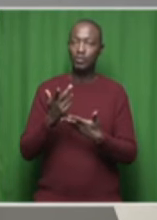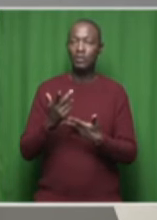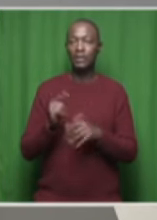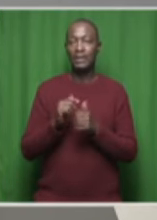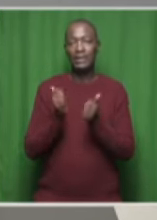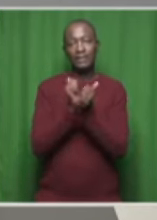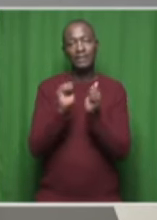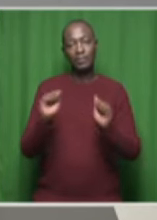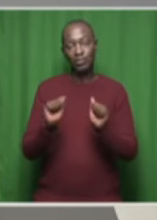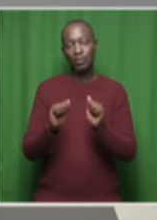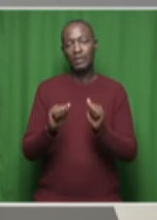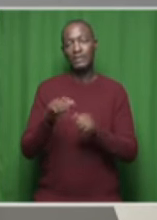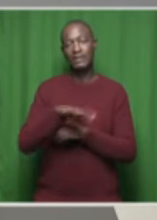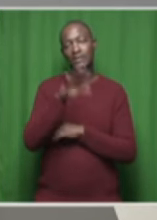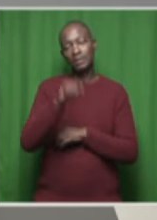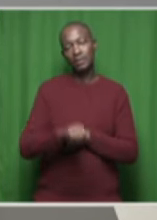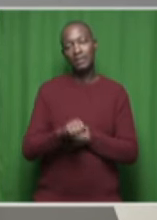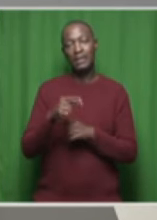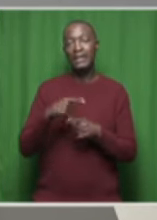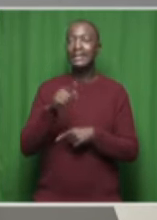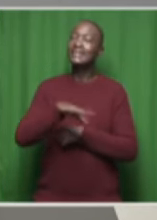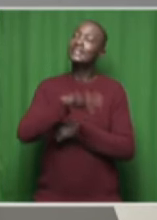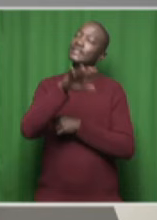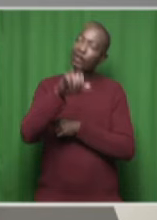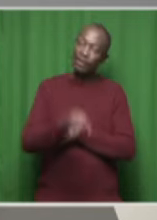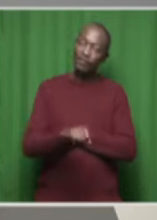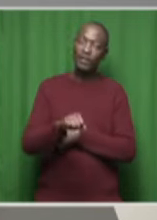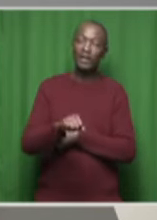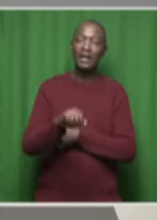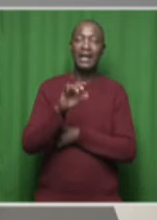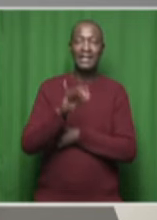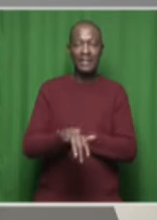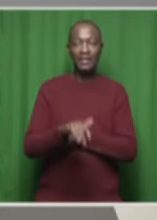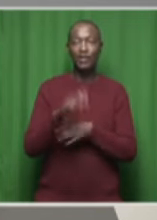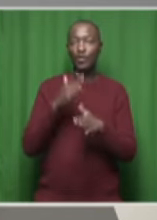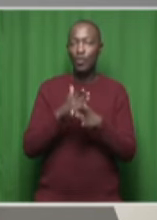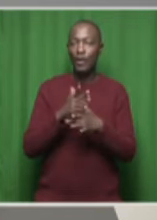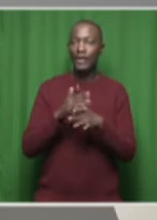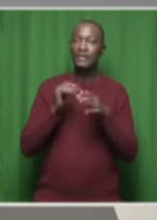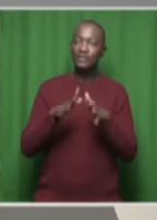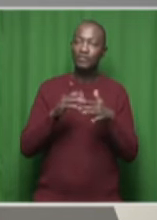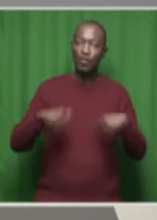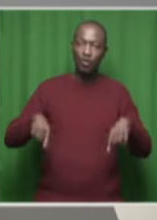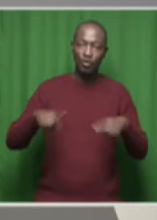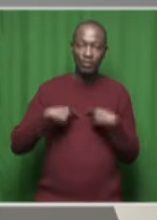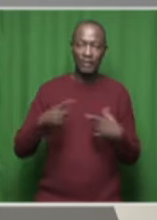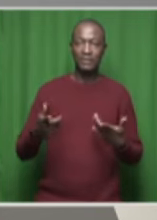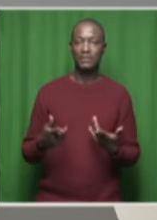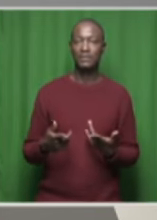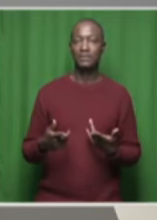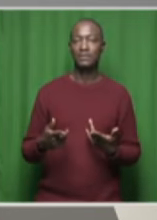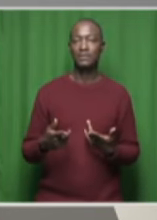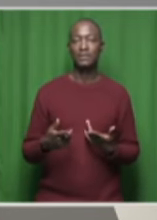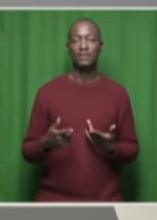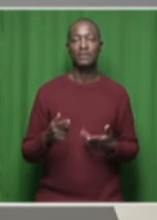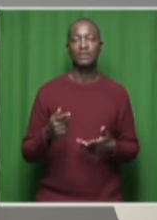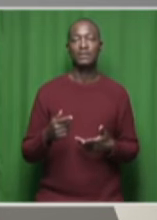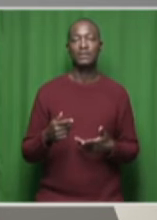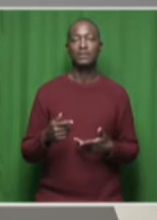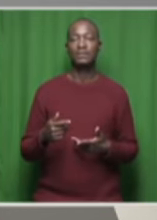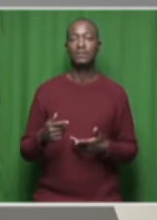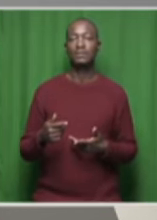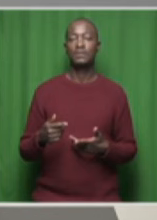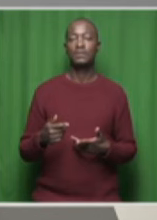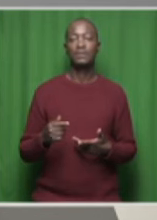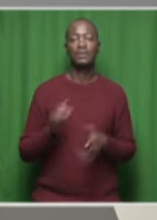a democratic South Africa. It's a South Africa that works for all of us. It's a democracy that involves all of us. And